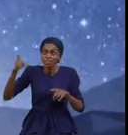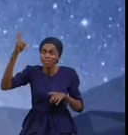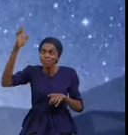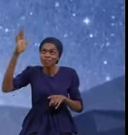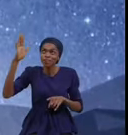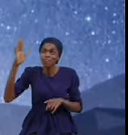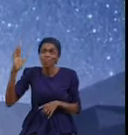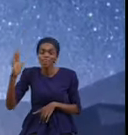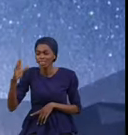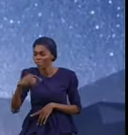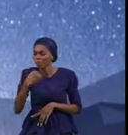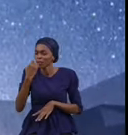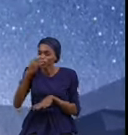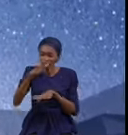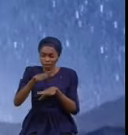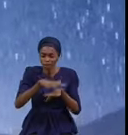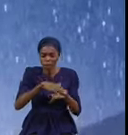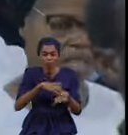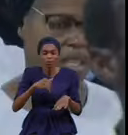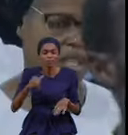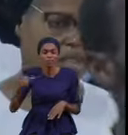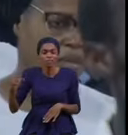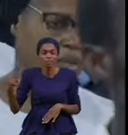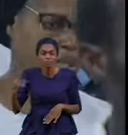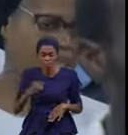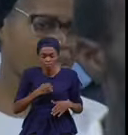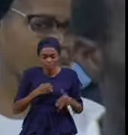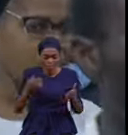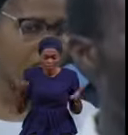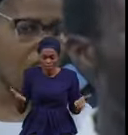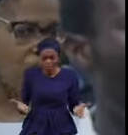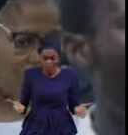but God who called me